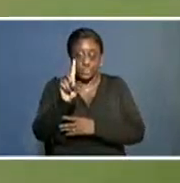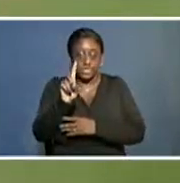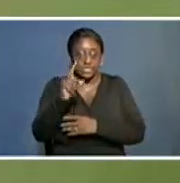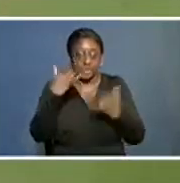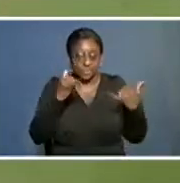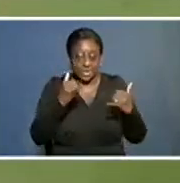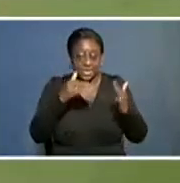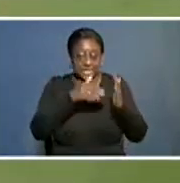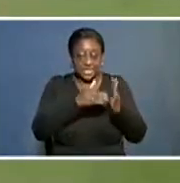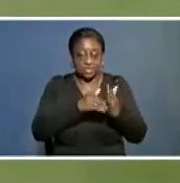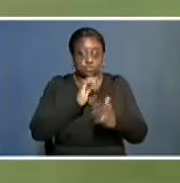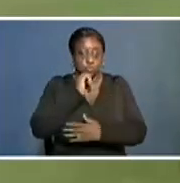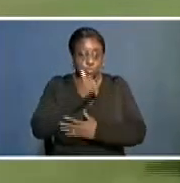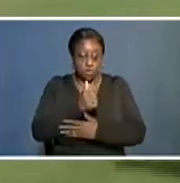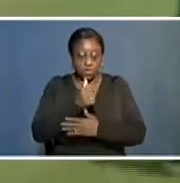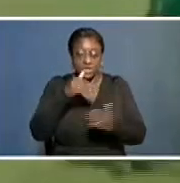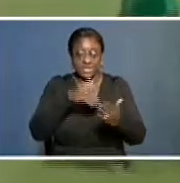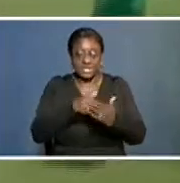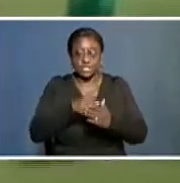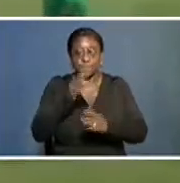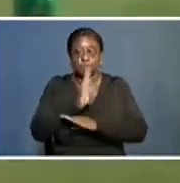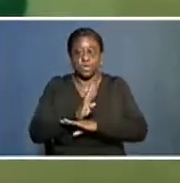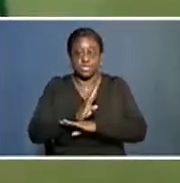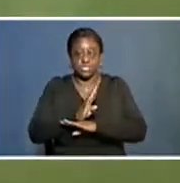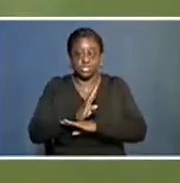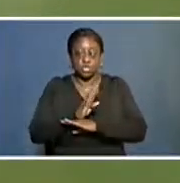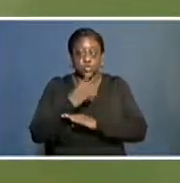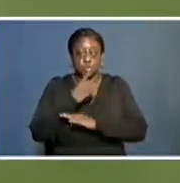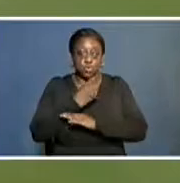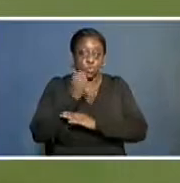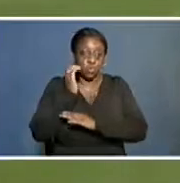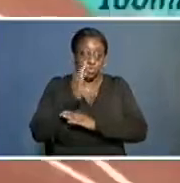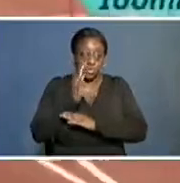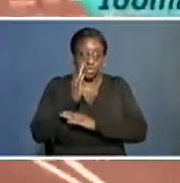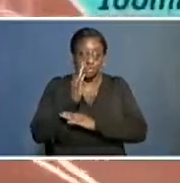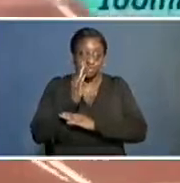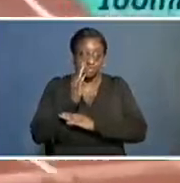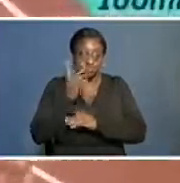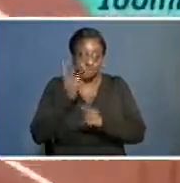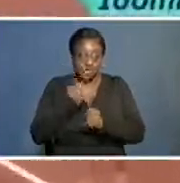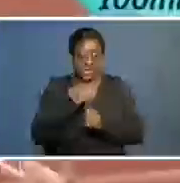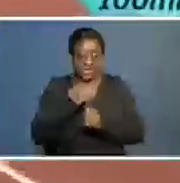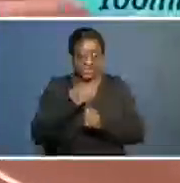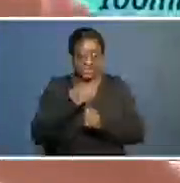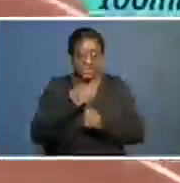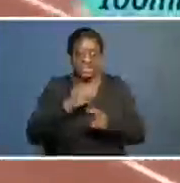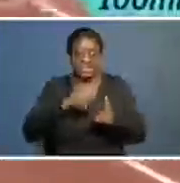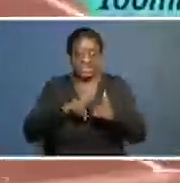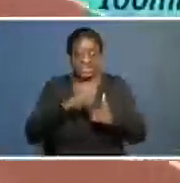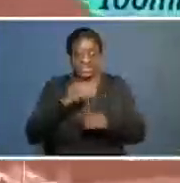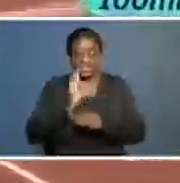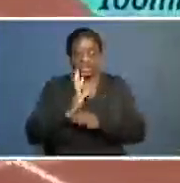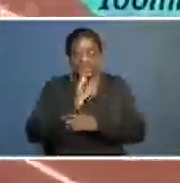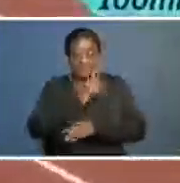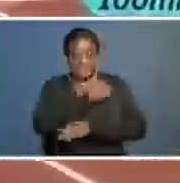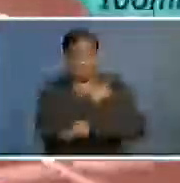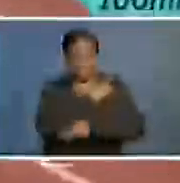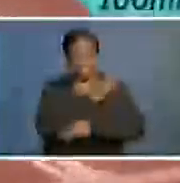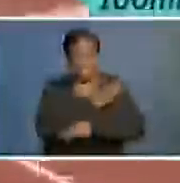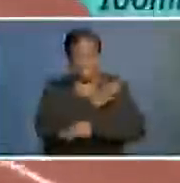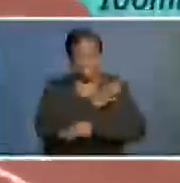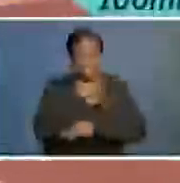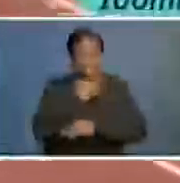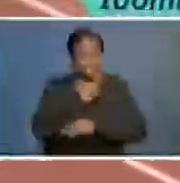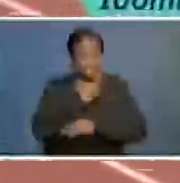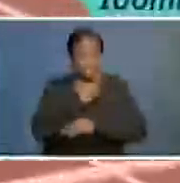again tomorrow against the British Virgin Islands, who are winless at 0-2. Devin Charlton competing earlier today at the Wanda Diamond